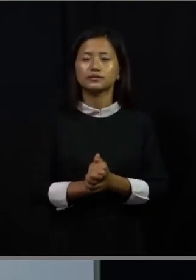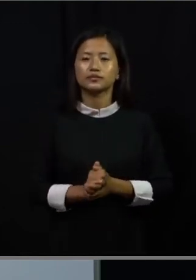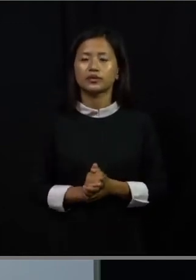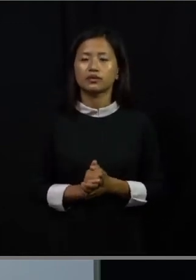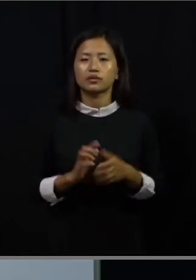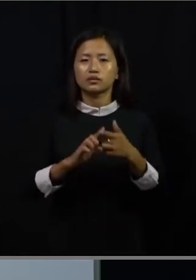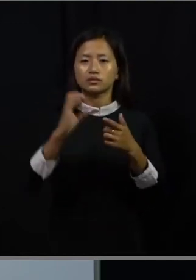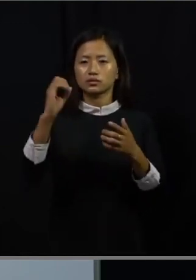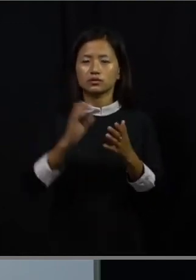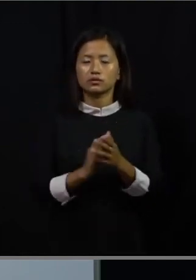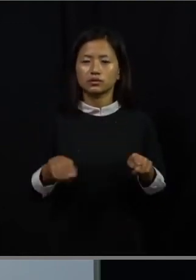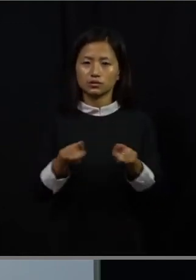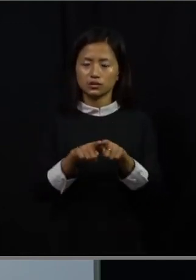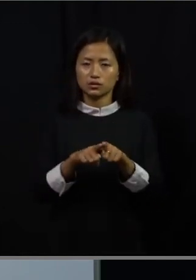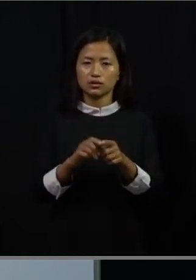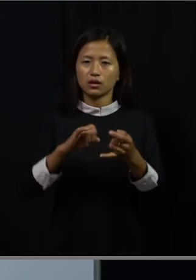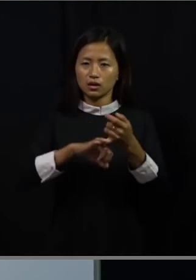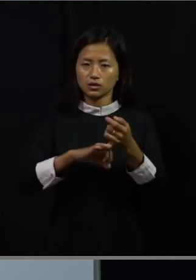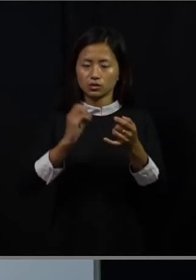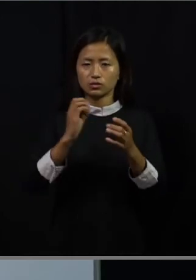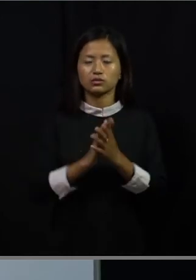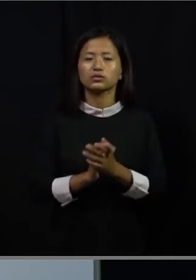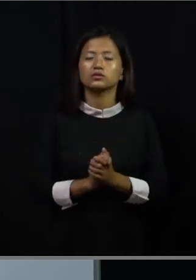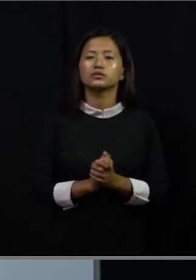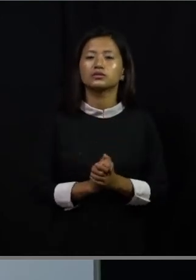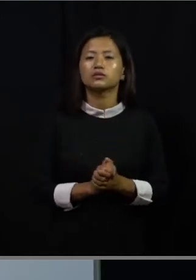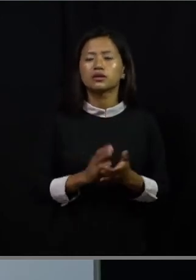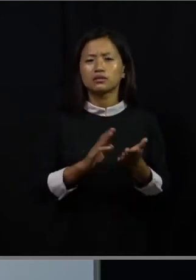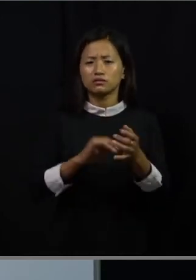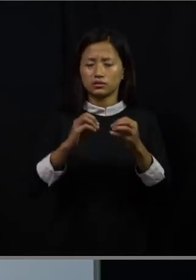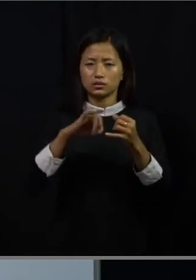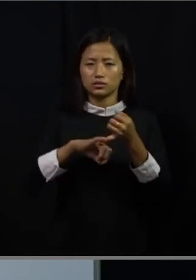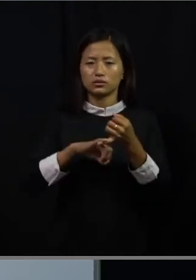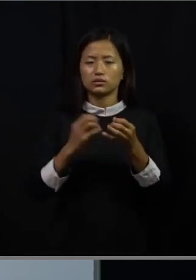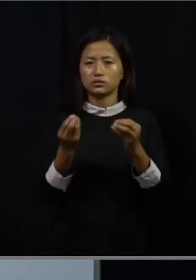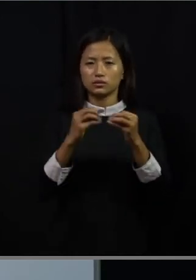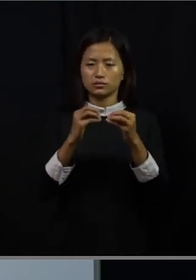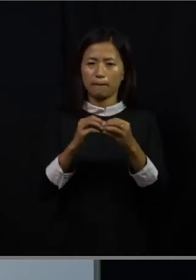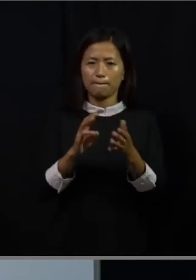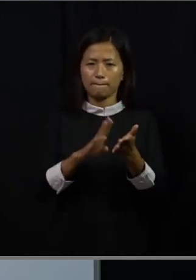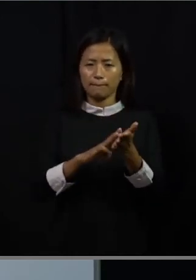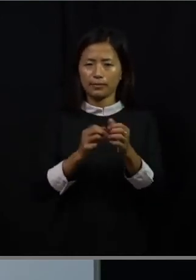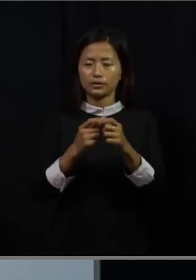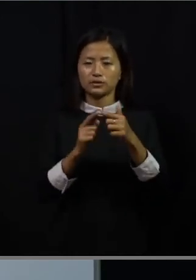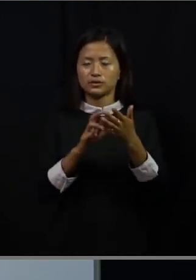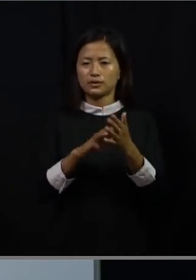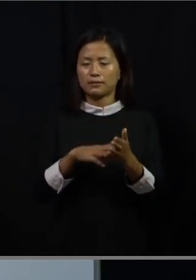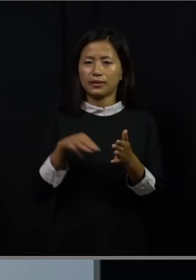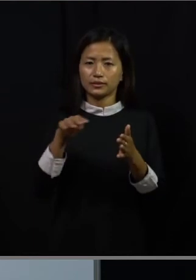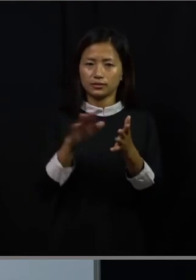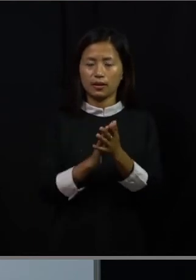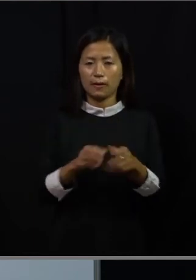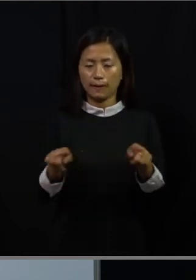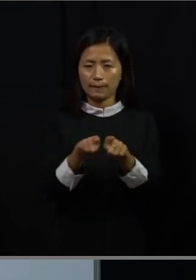see economics and sociology, we can say that the subject matter might vary, okay, but they are very